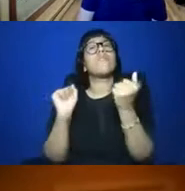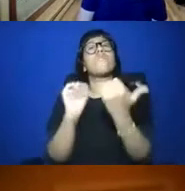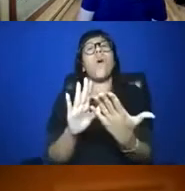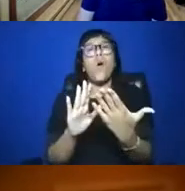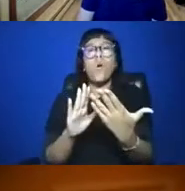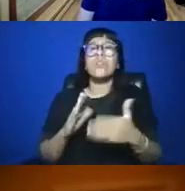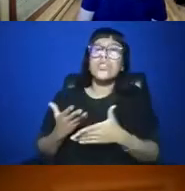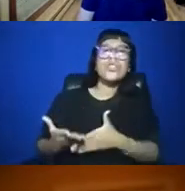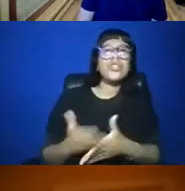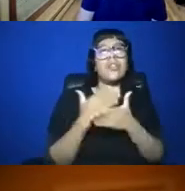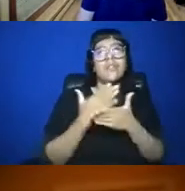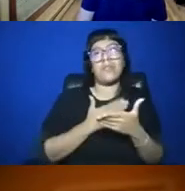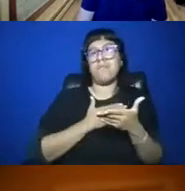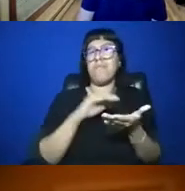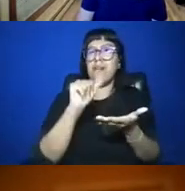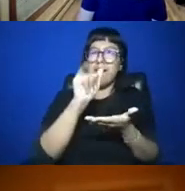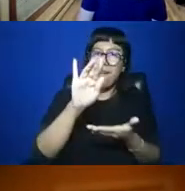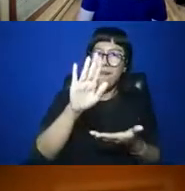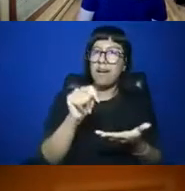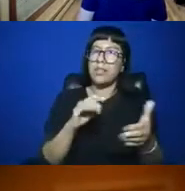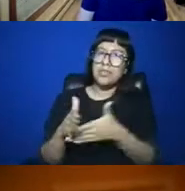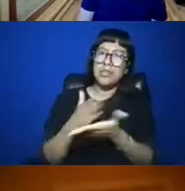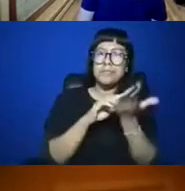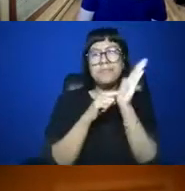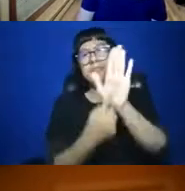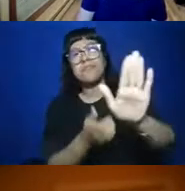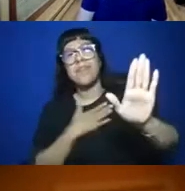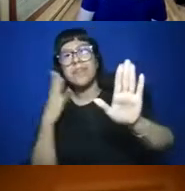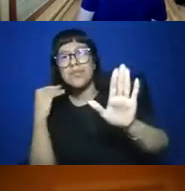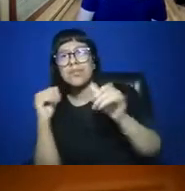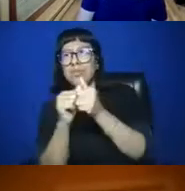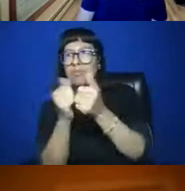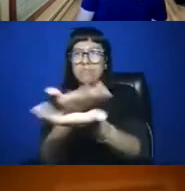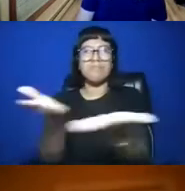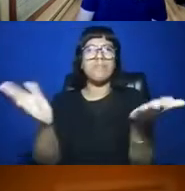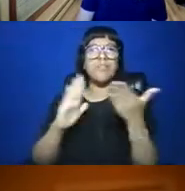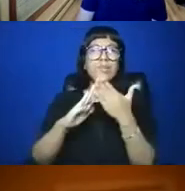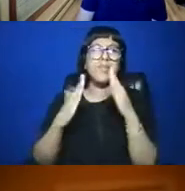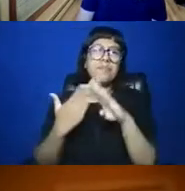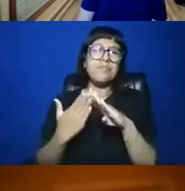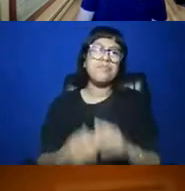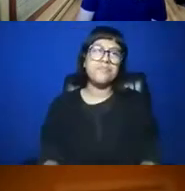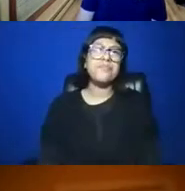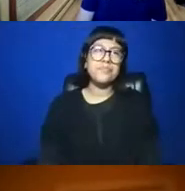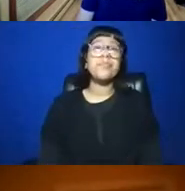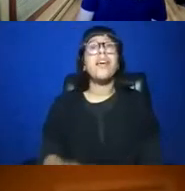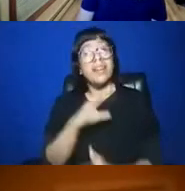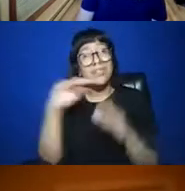my art, sharing my experience with the community. And teaching,